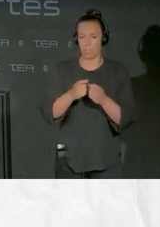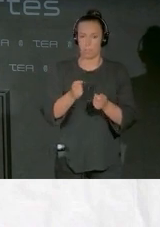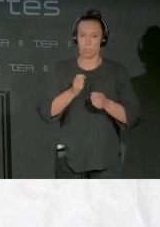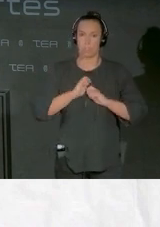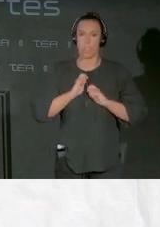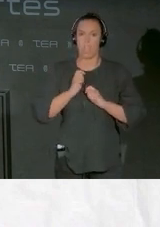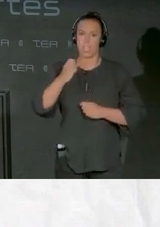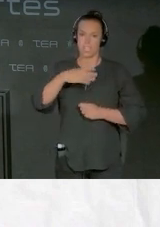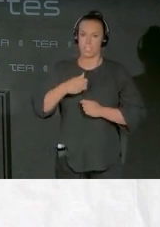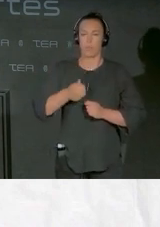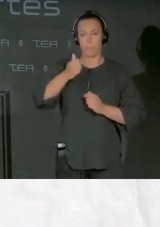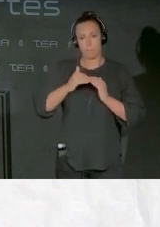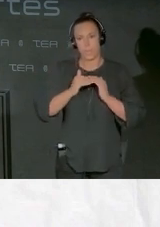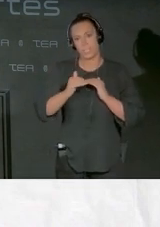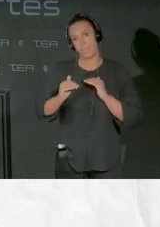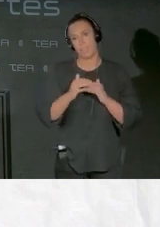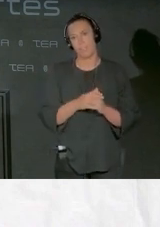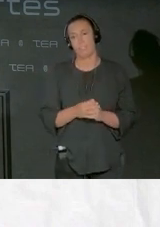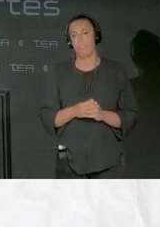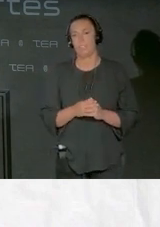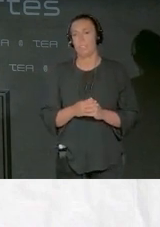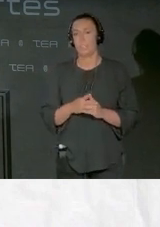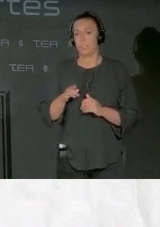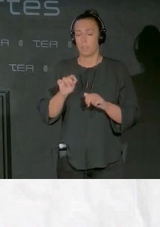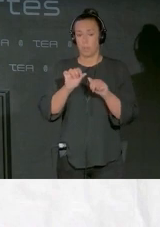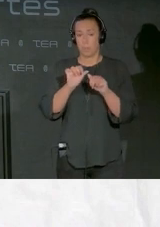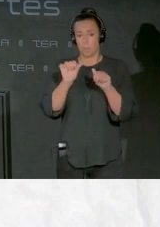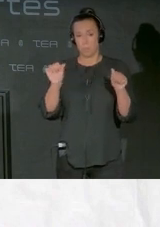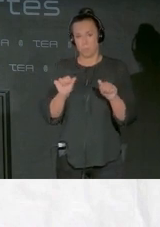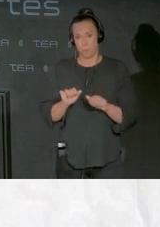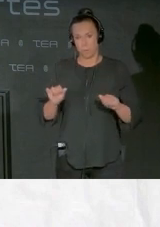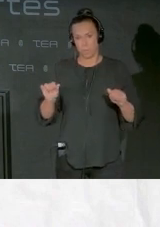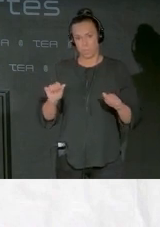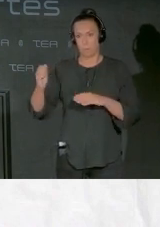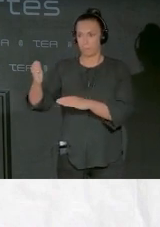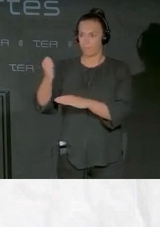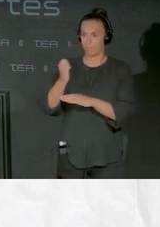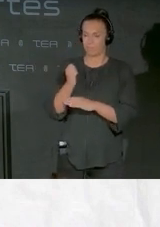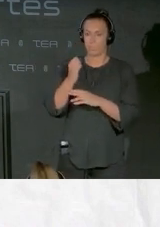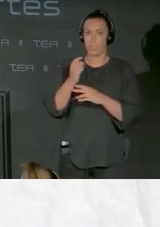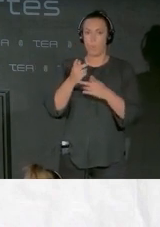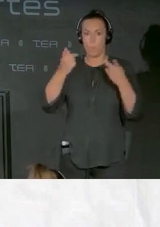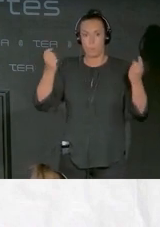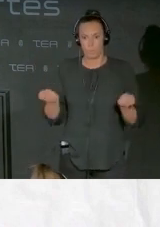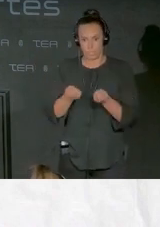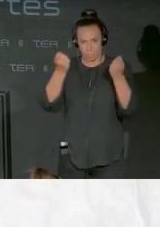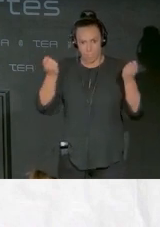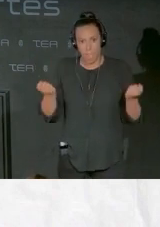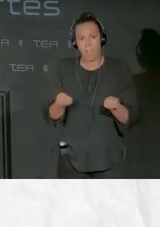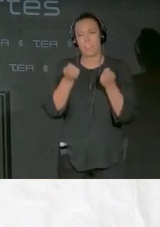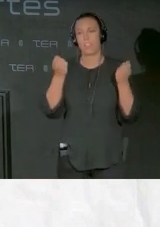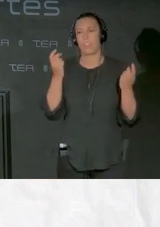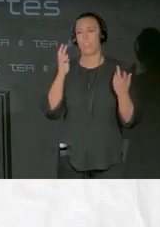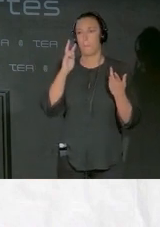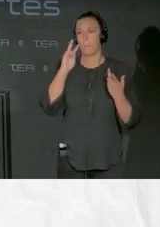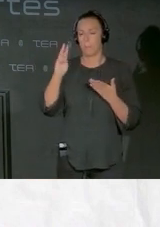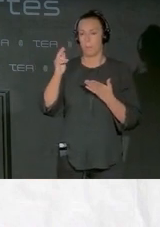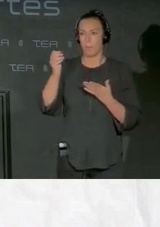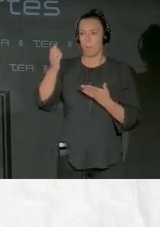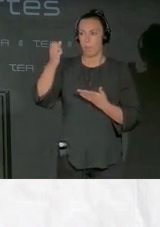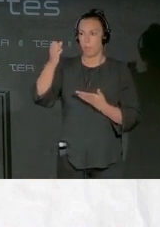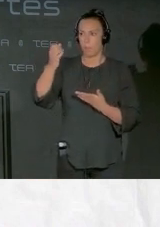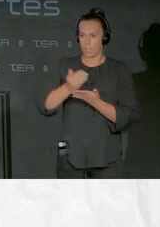we are looking also at diversification of types of revenues. We are looking also at microtransaction, which is also and DLC